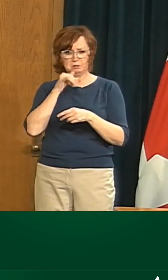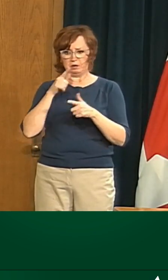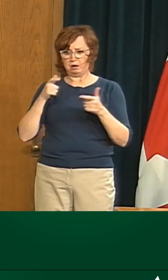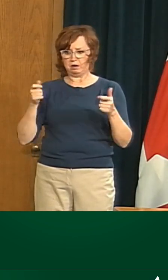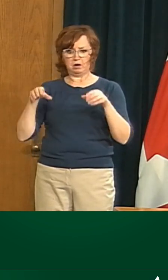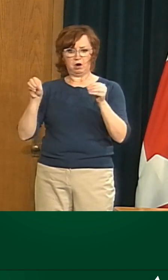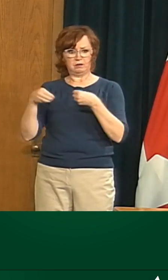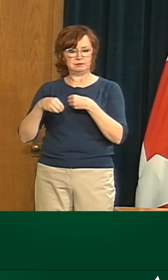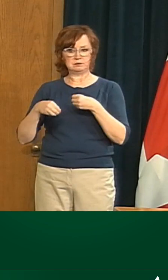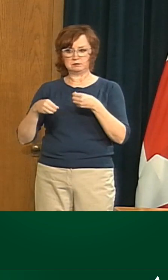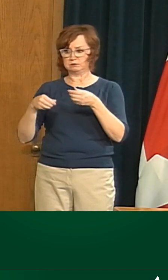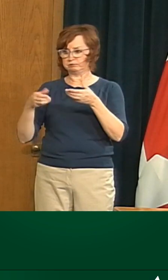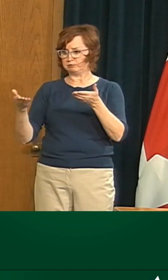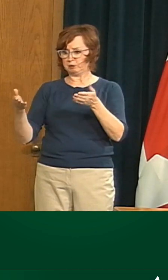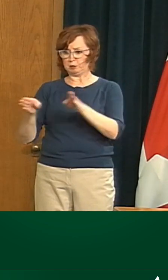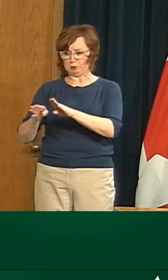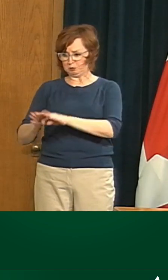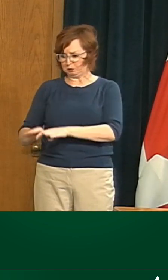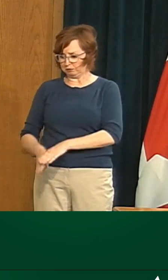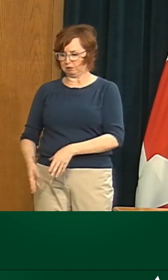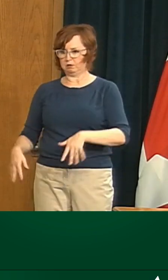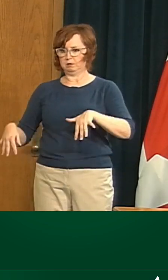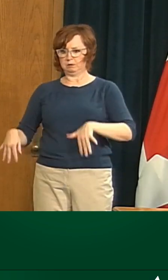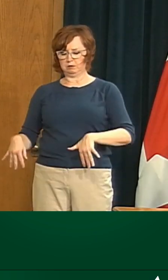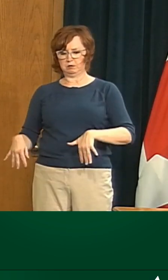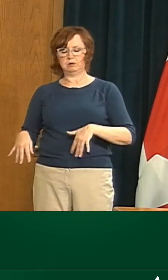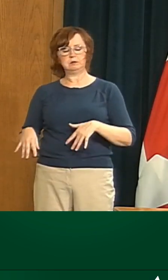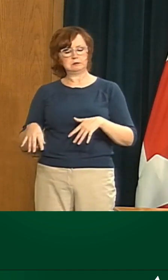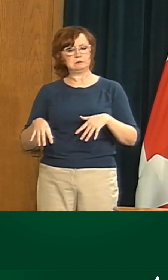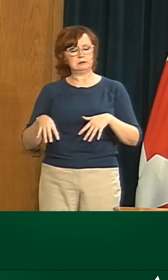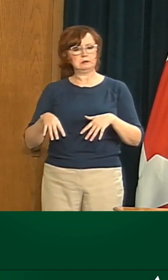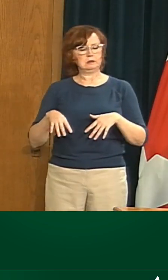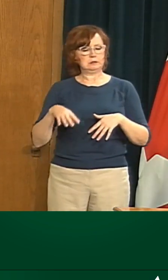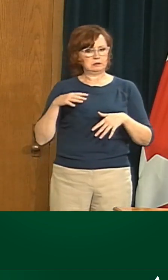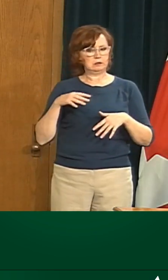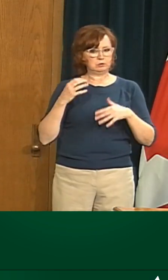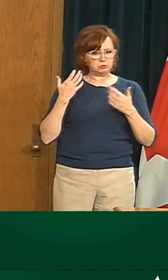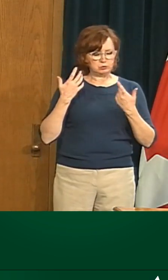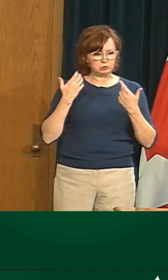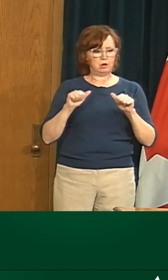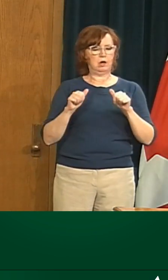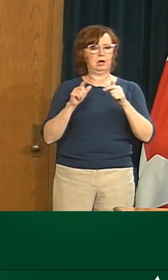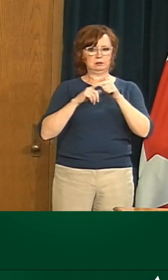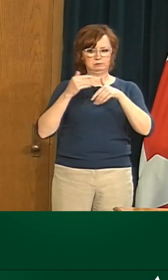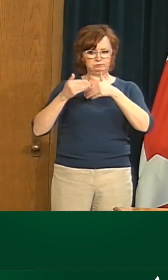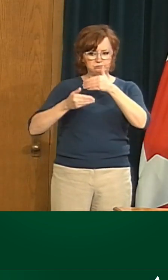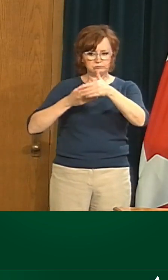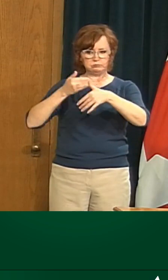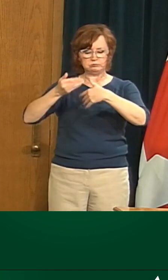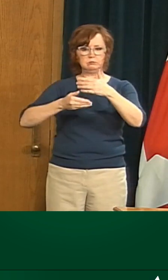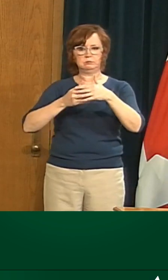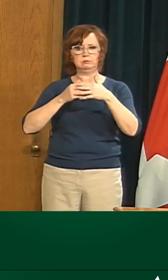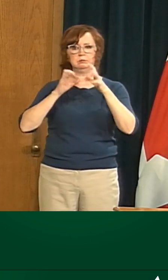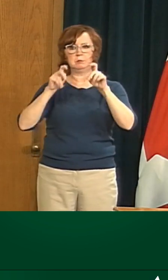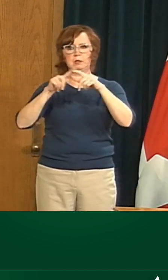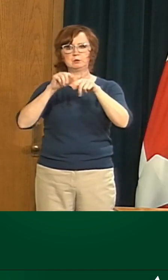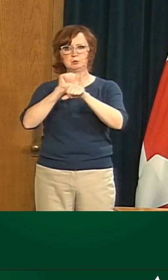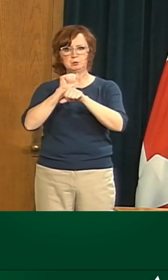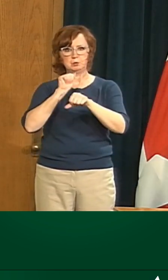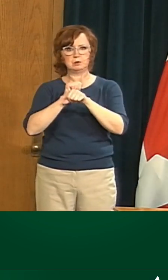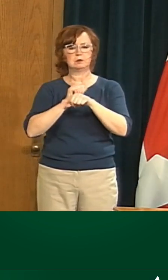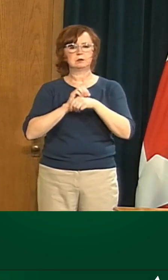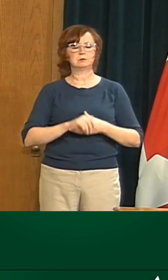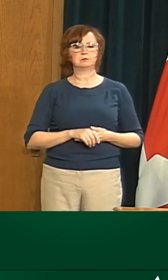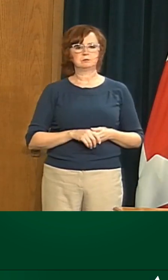So the results during phase 1 and phase 2 will ultimately determine the dates for future phases.